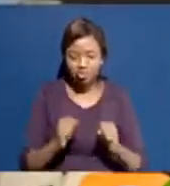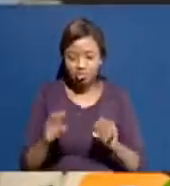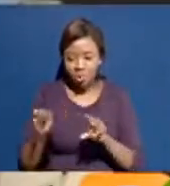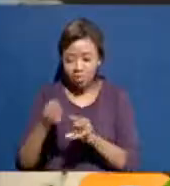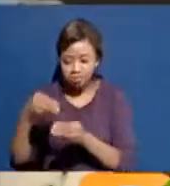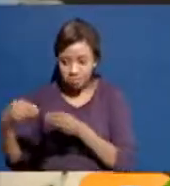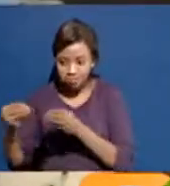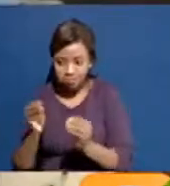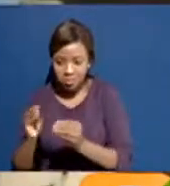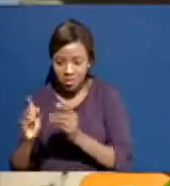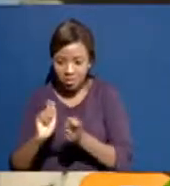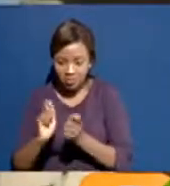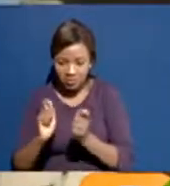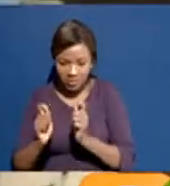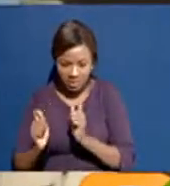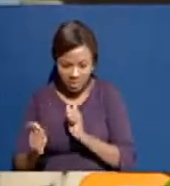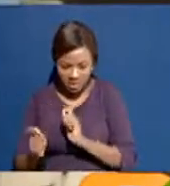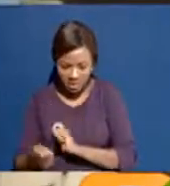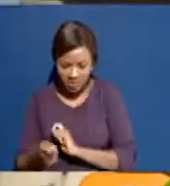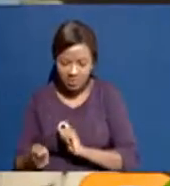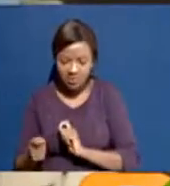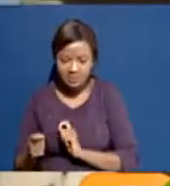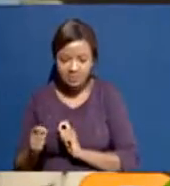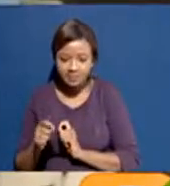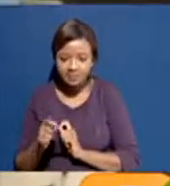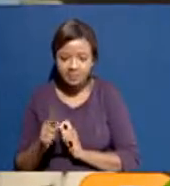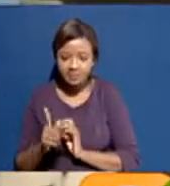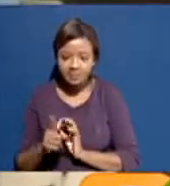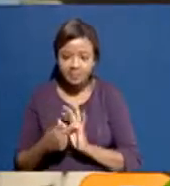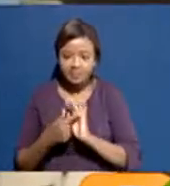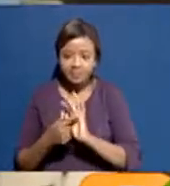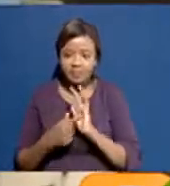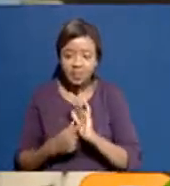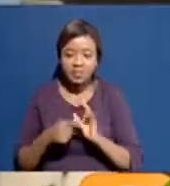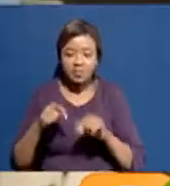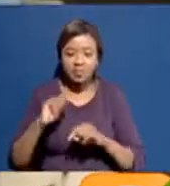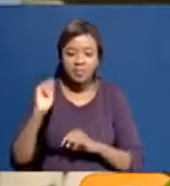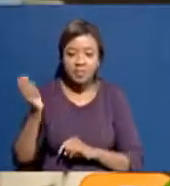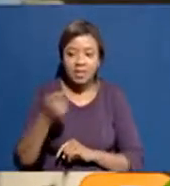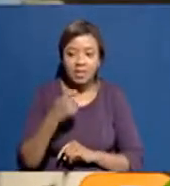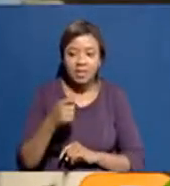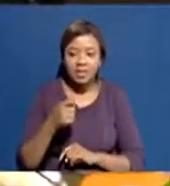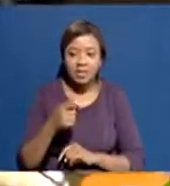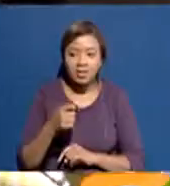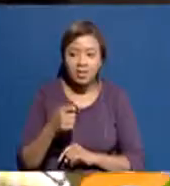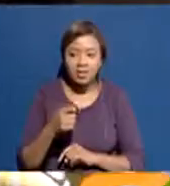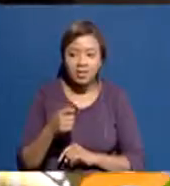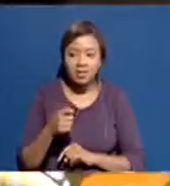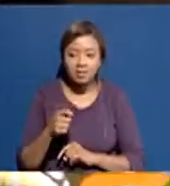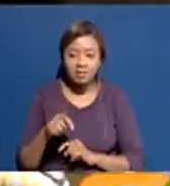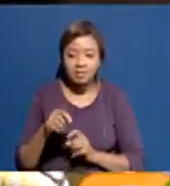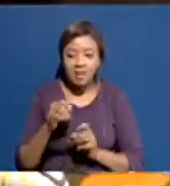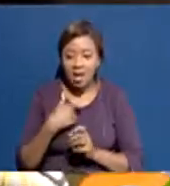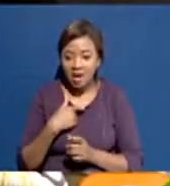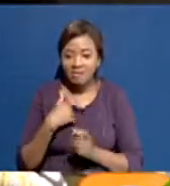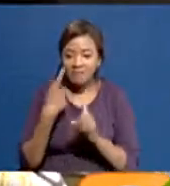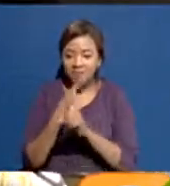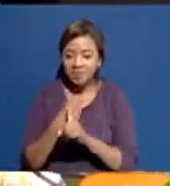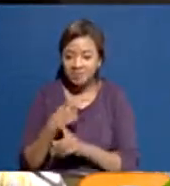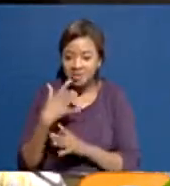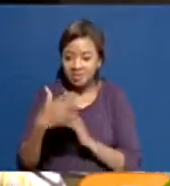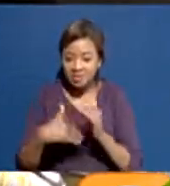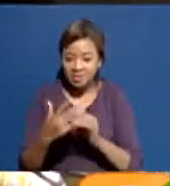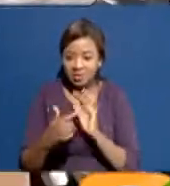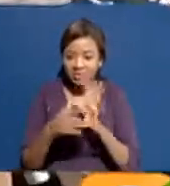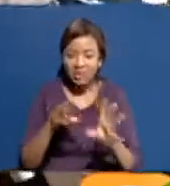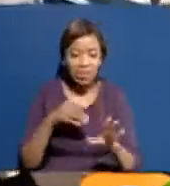waste into alternative building products, and our first product line are pavers in Kenya, popularly known as cabros. Our raw materials is